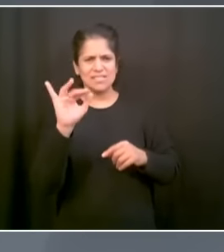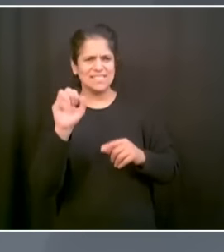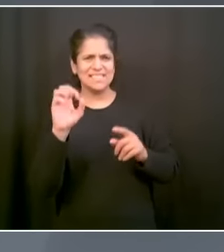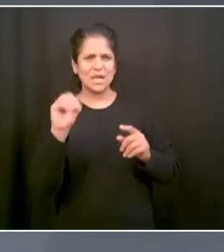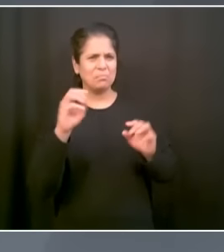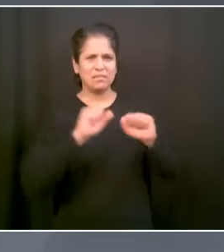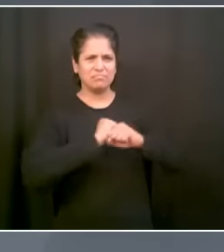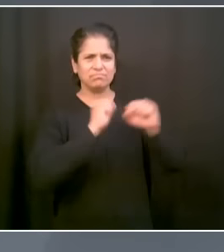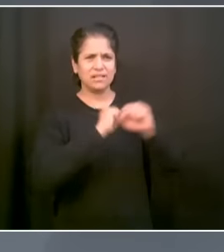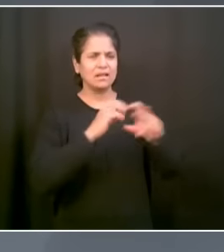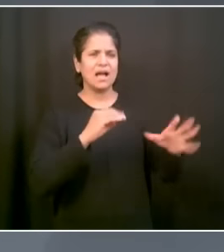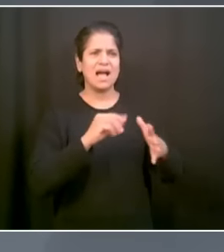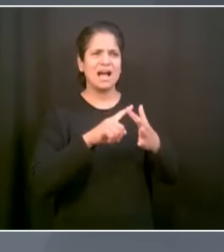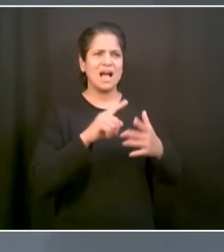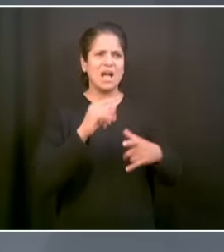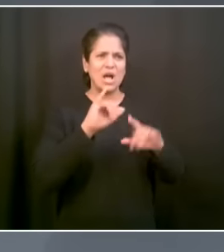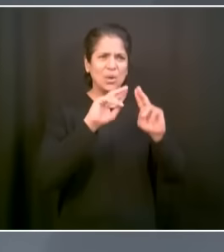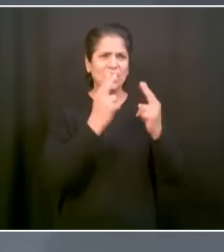is part of this issue.